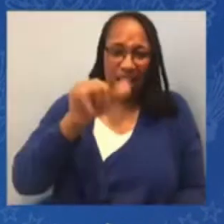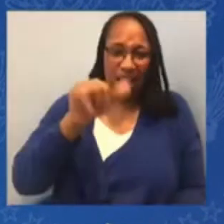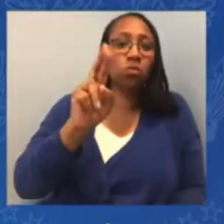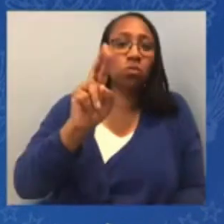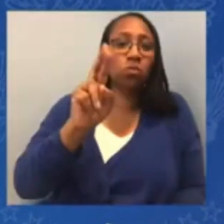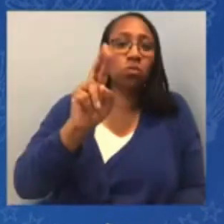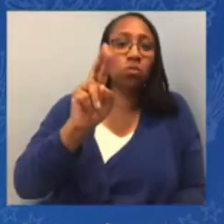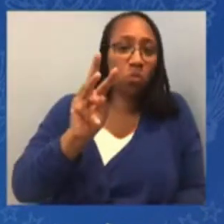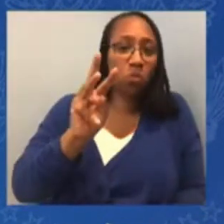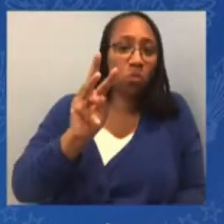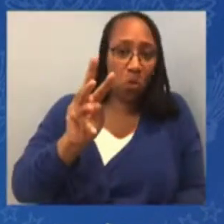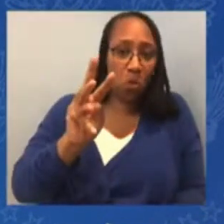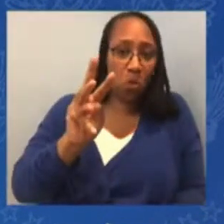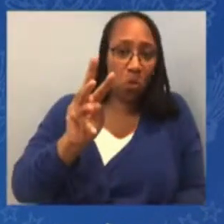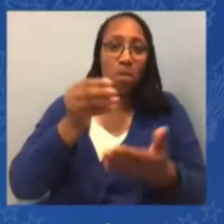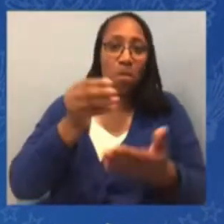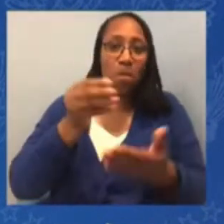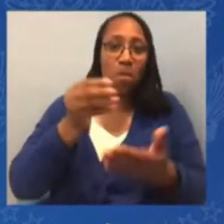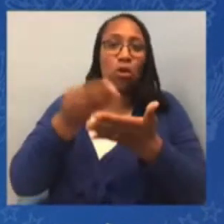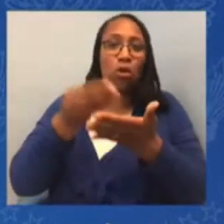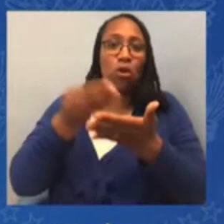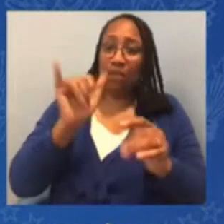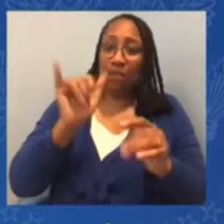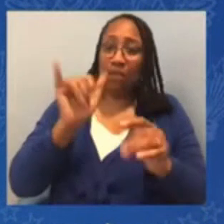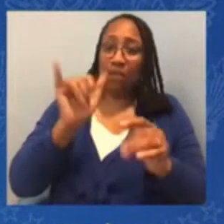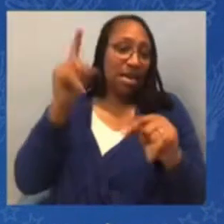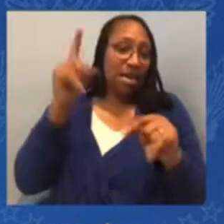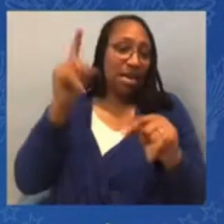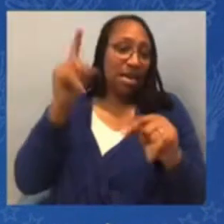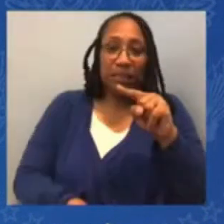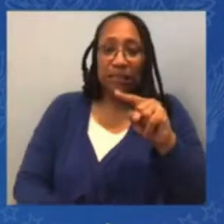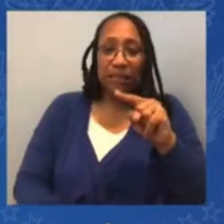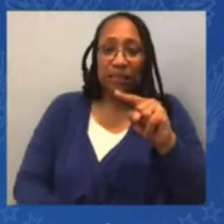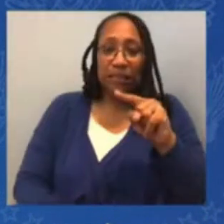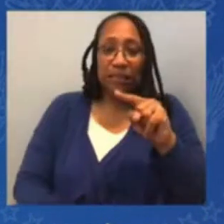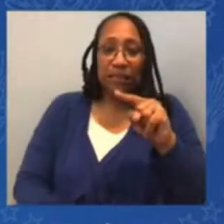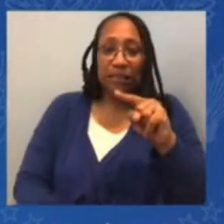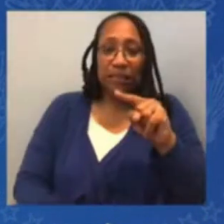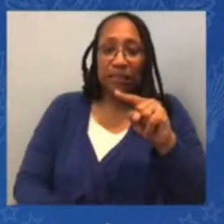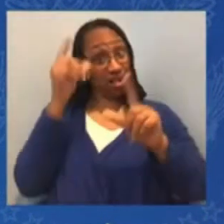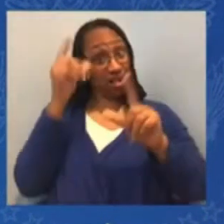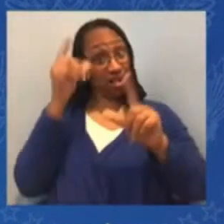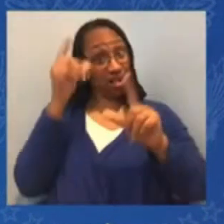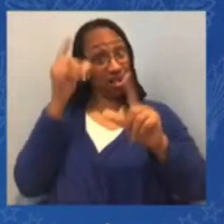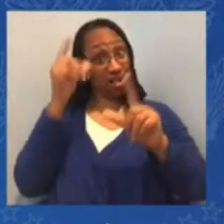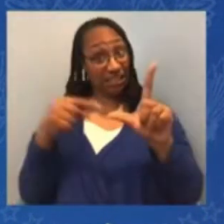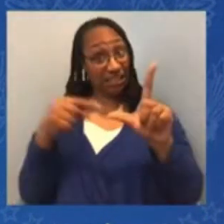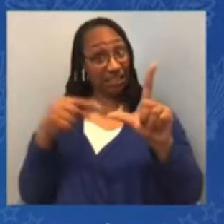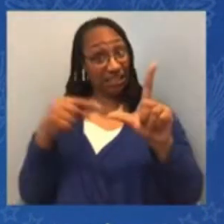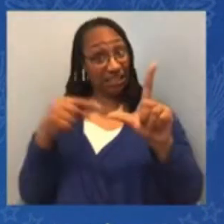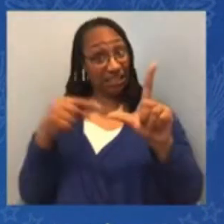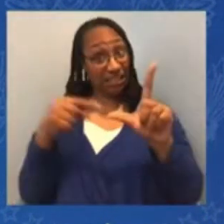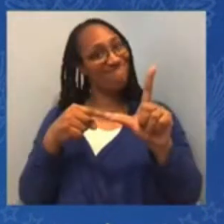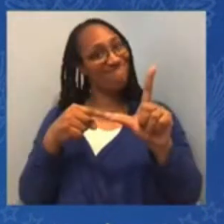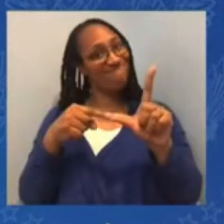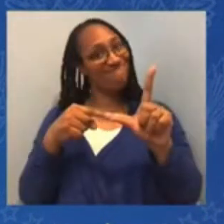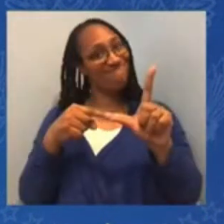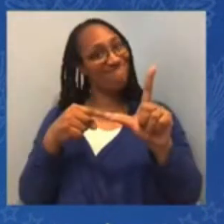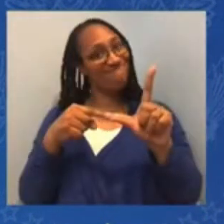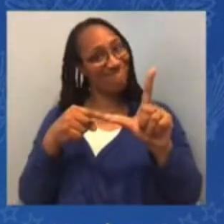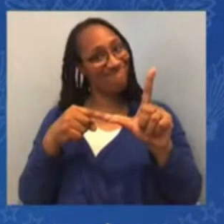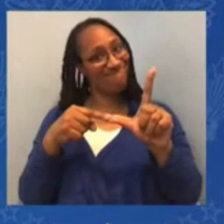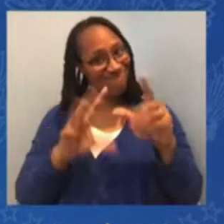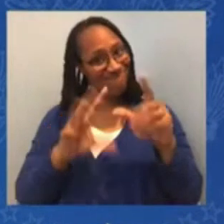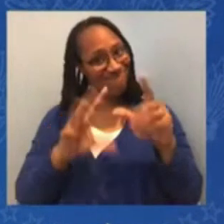gun dealer is required by law to run background checks on those he's selling a weapon to. And in most cities down